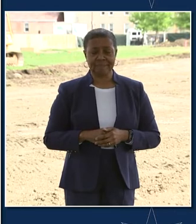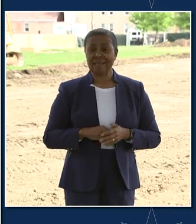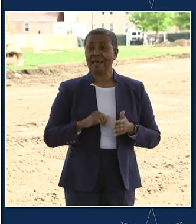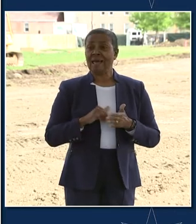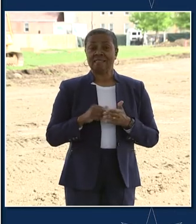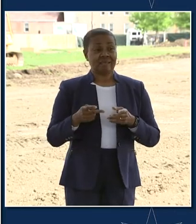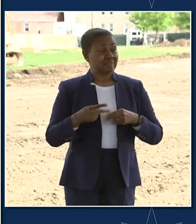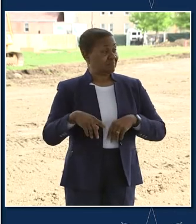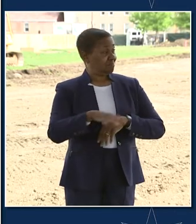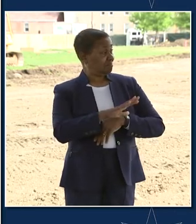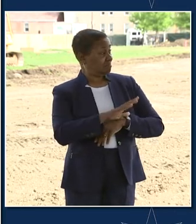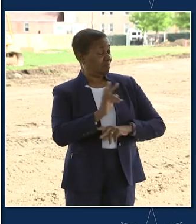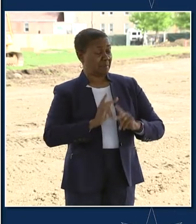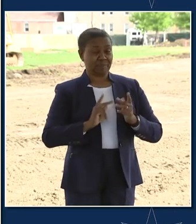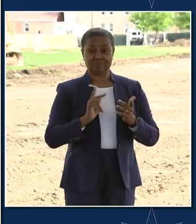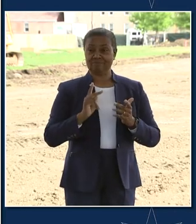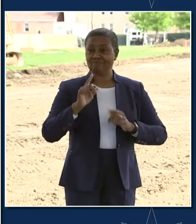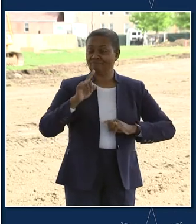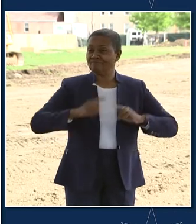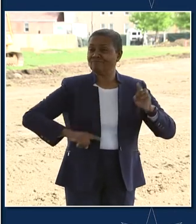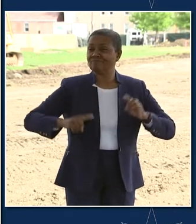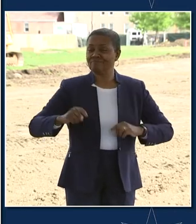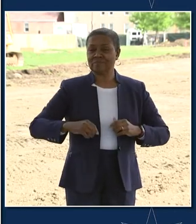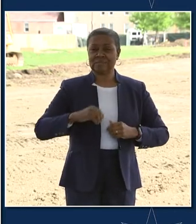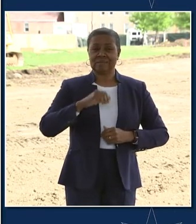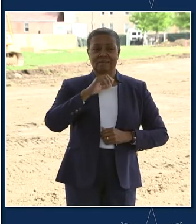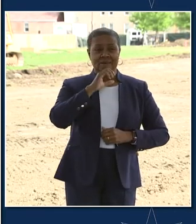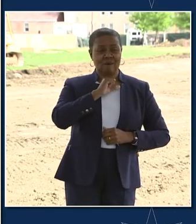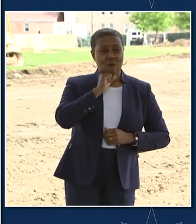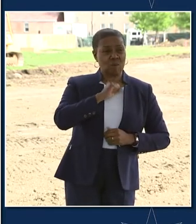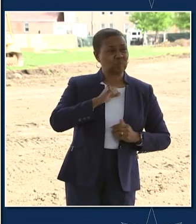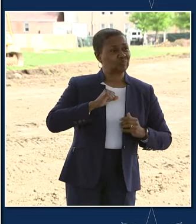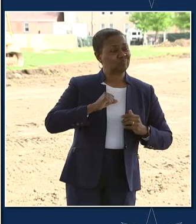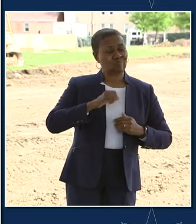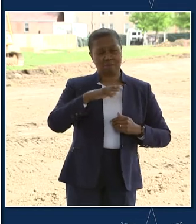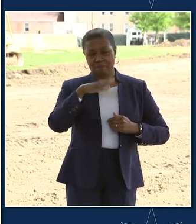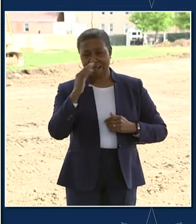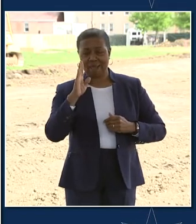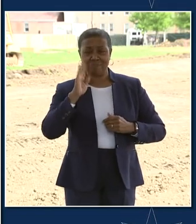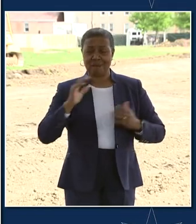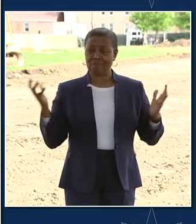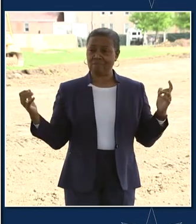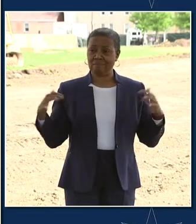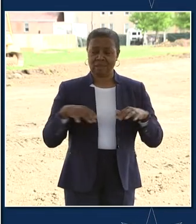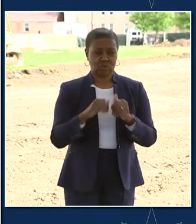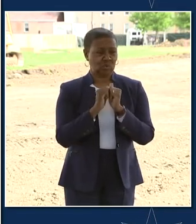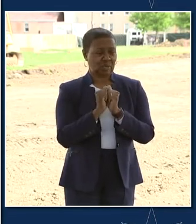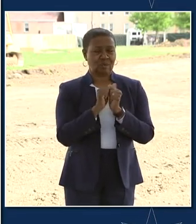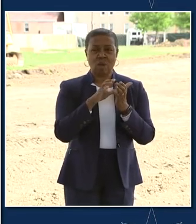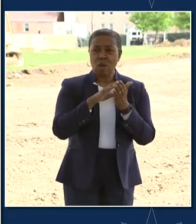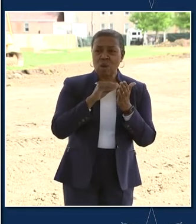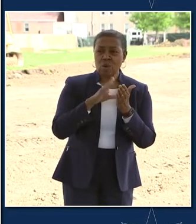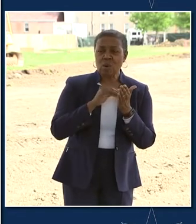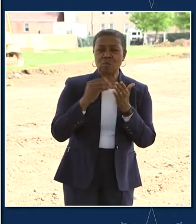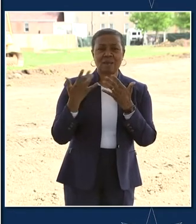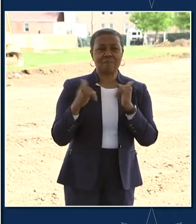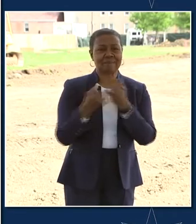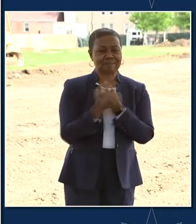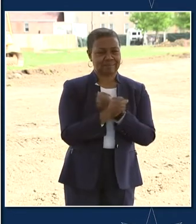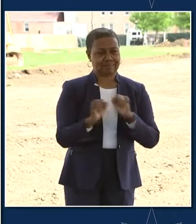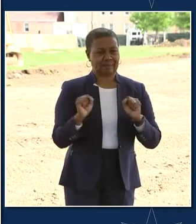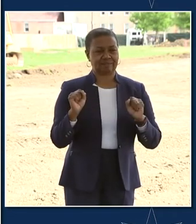be a place where all people, young and old, black and brown, can come together, learn, and play